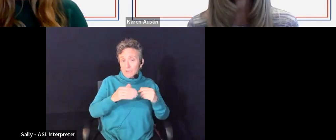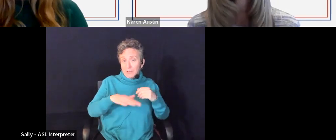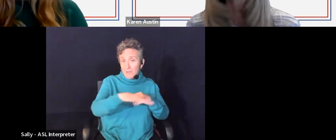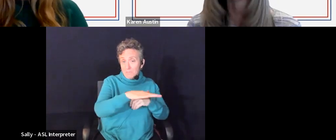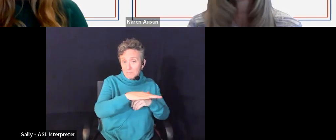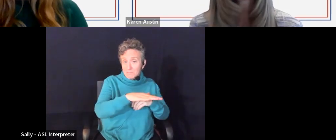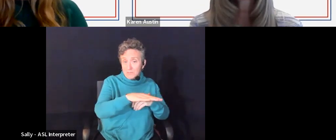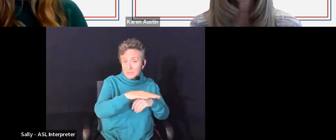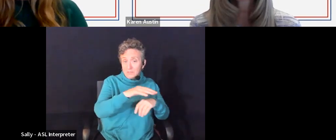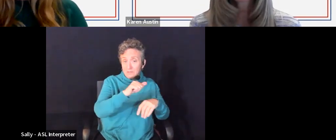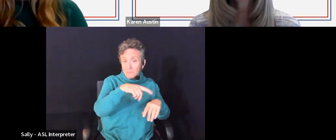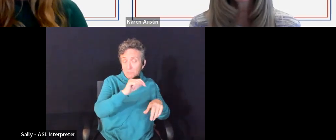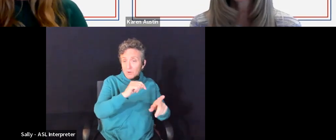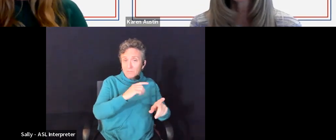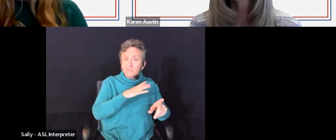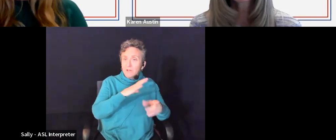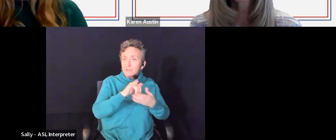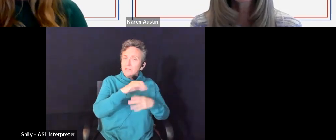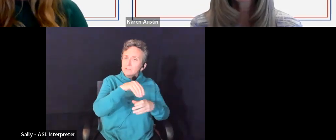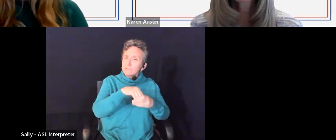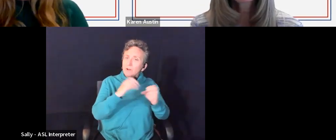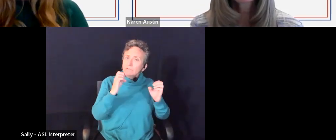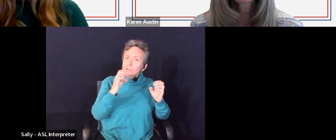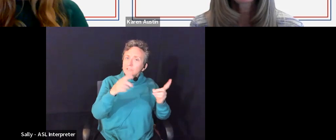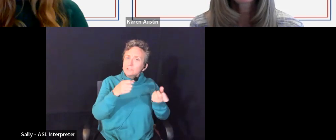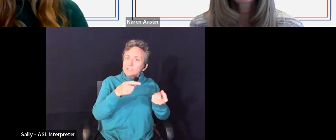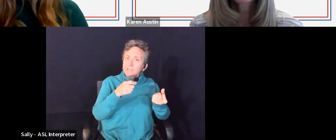would be part of that education expense.